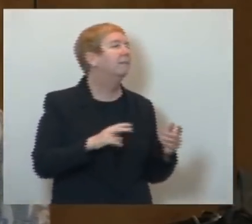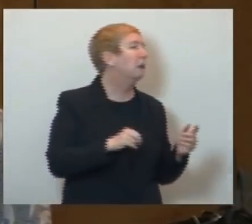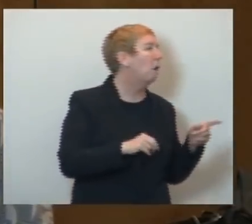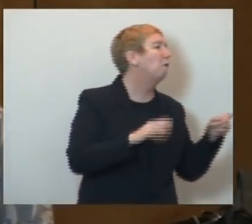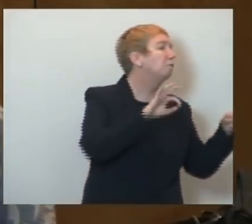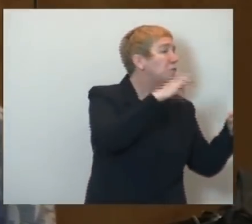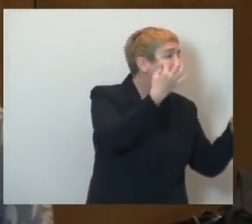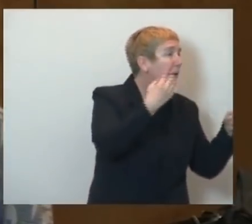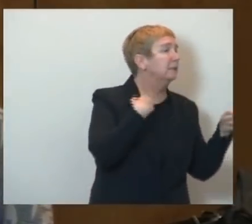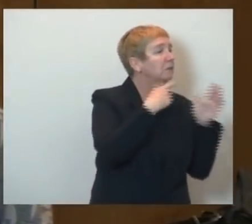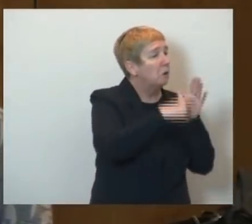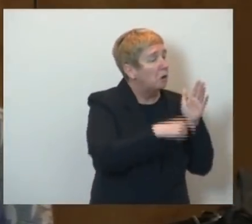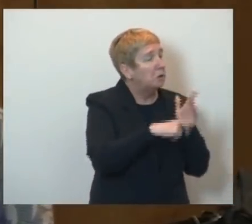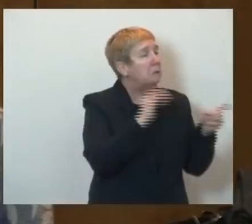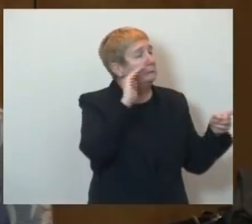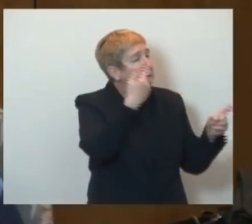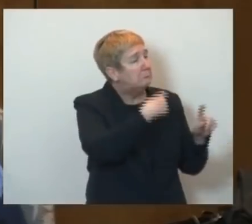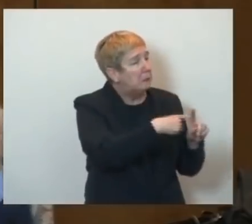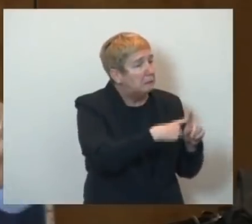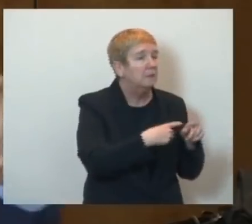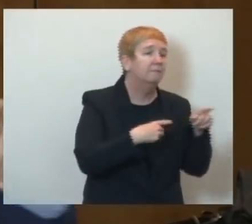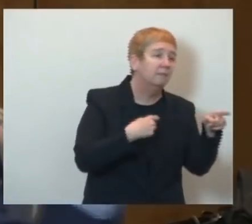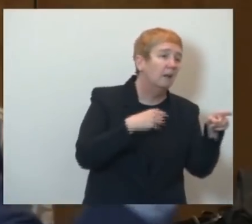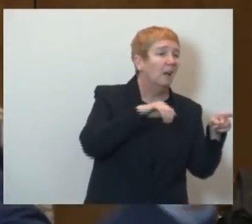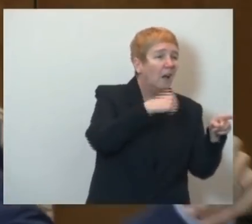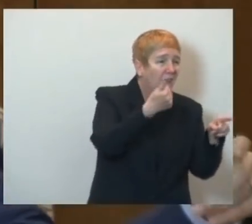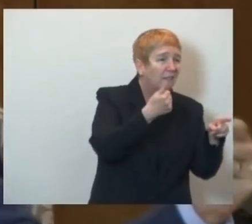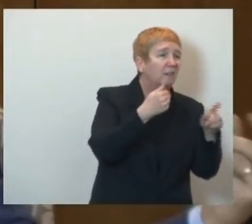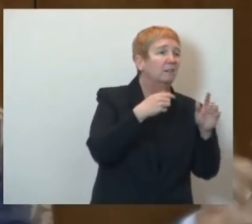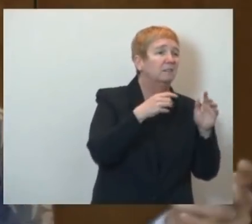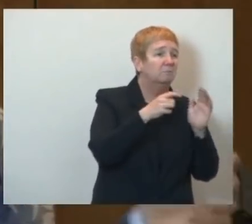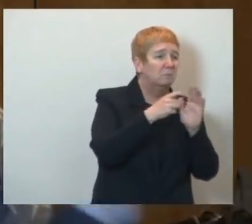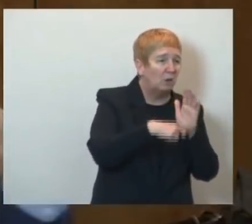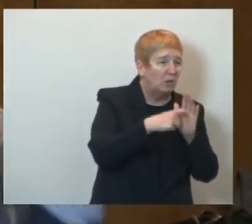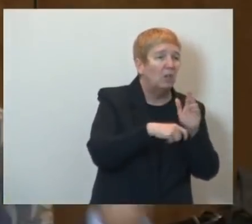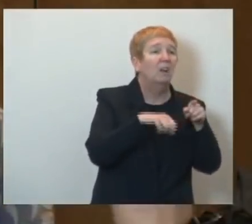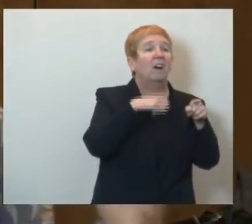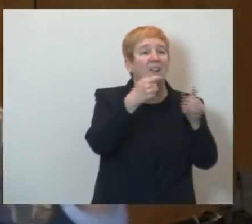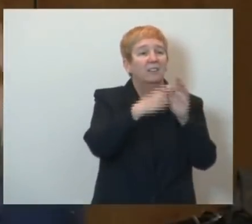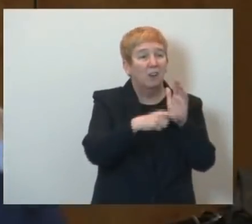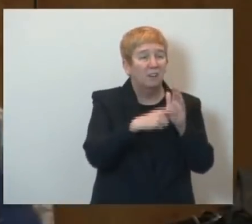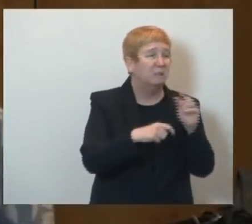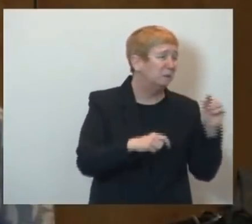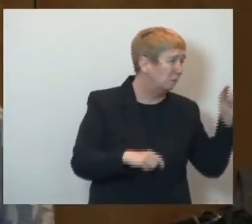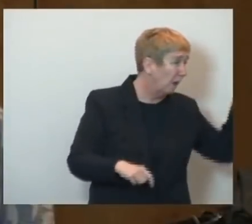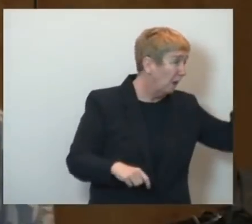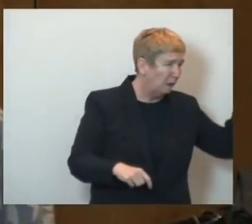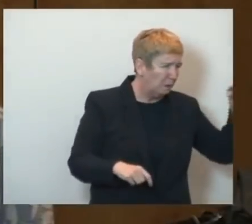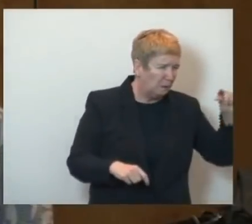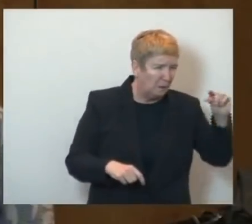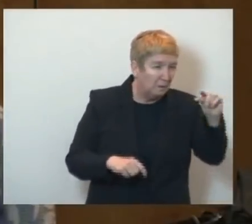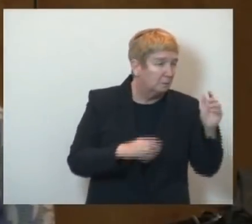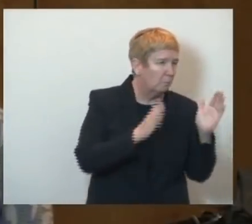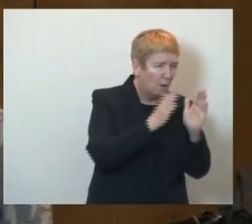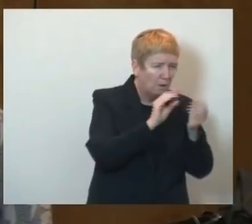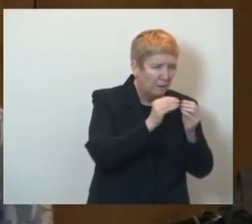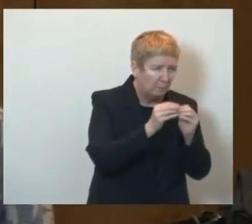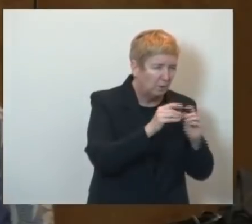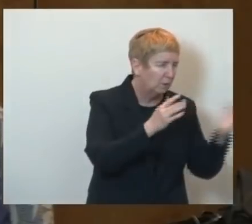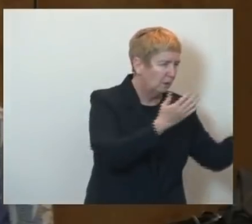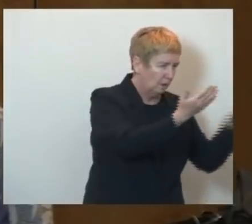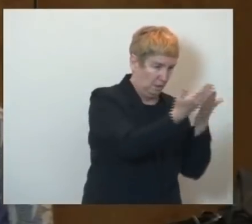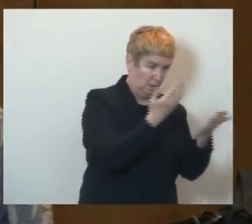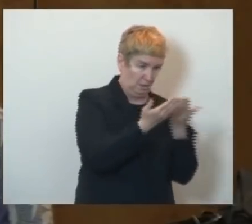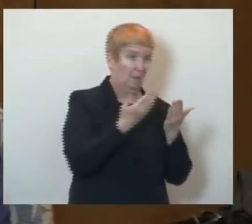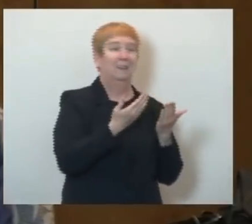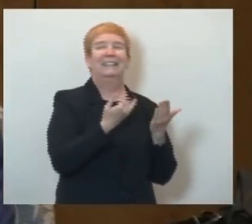promising. And then somebody took the time to combine all the little tiny studies together with all those numbers into one big one. And now the scientific